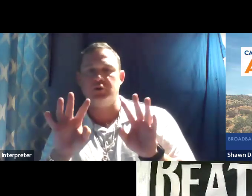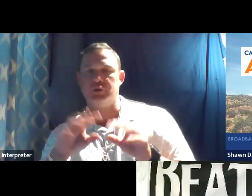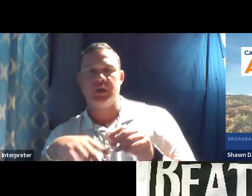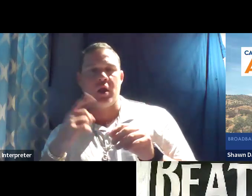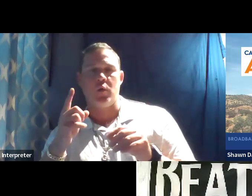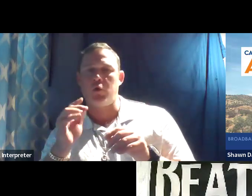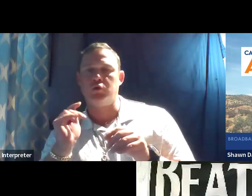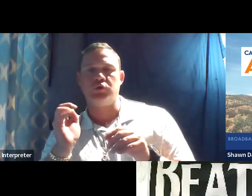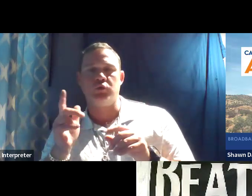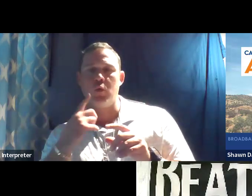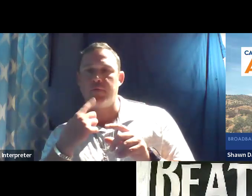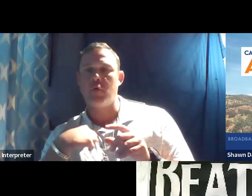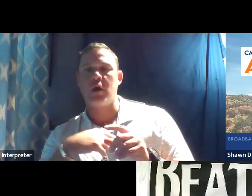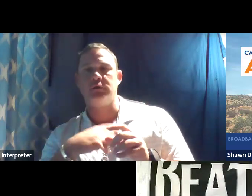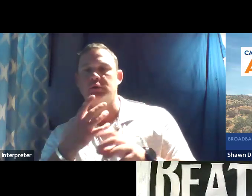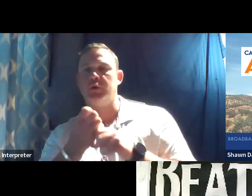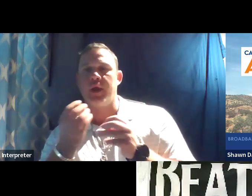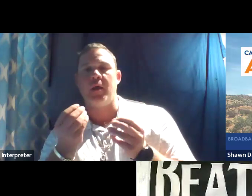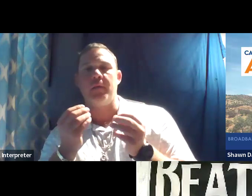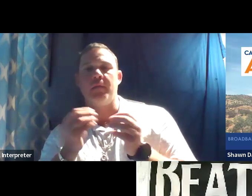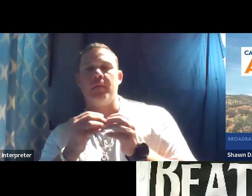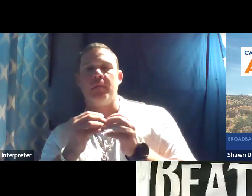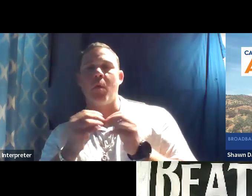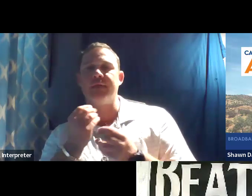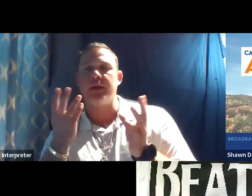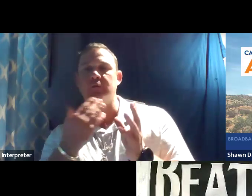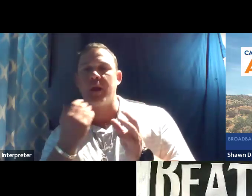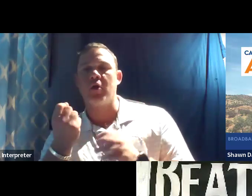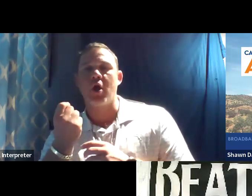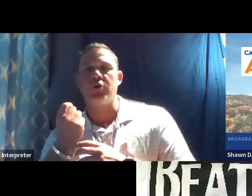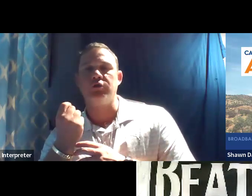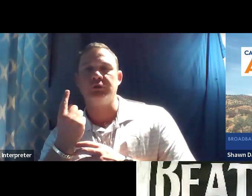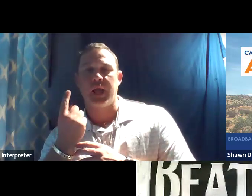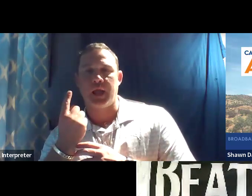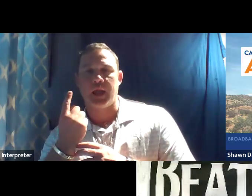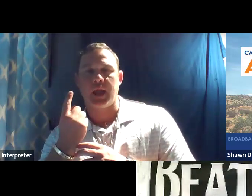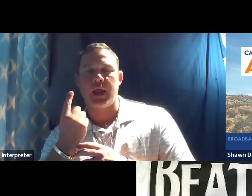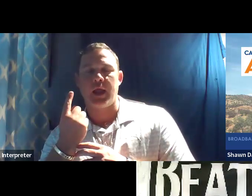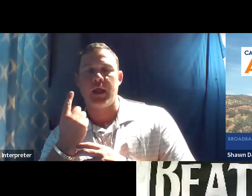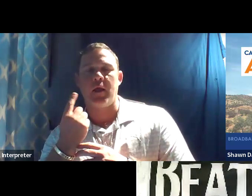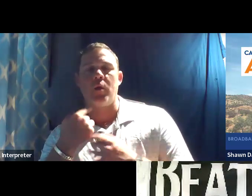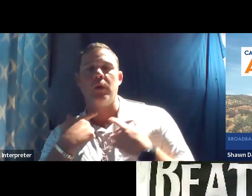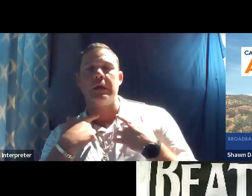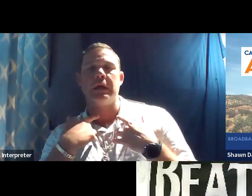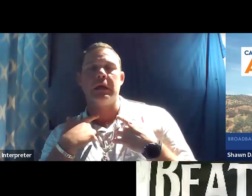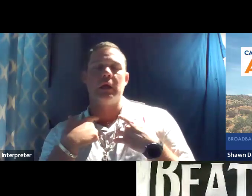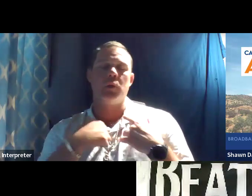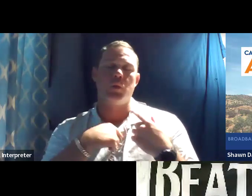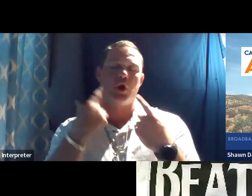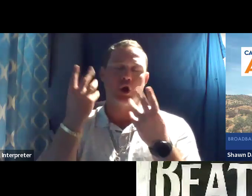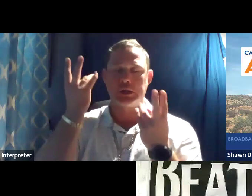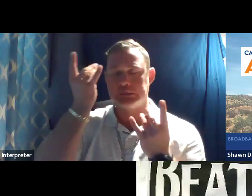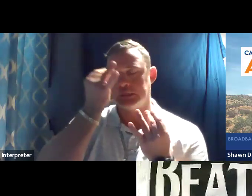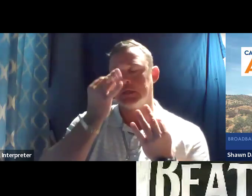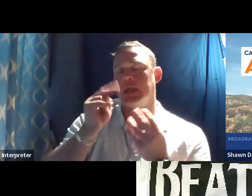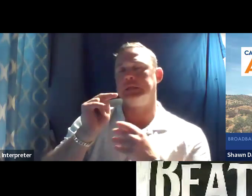for us to get more information and a better understanding as we consider, the